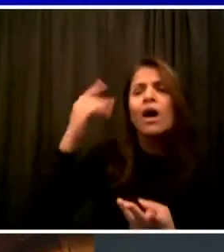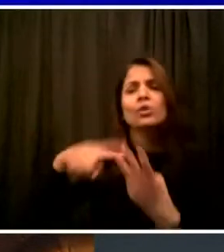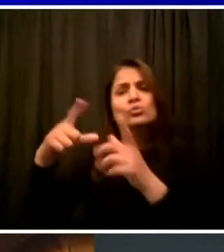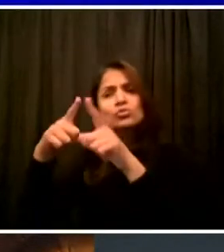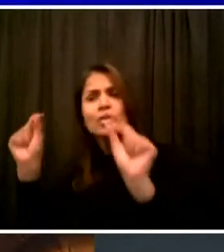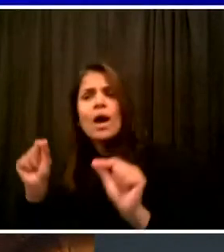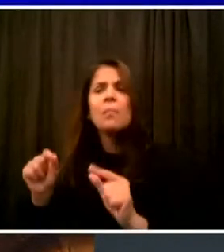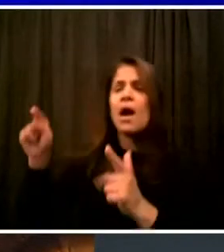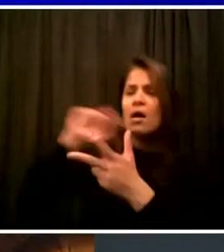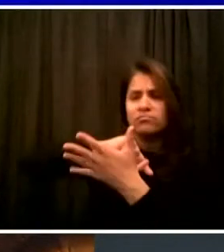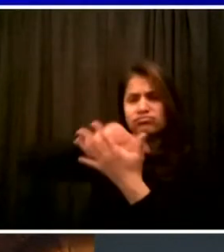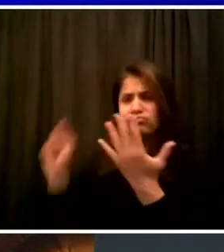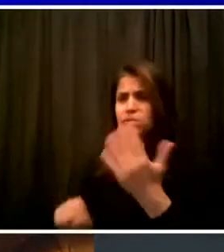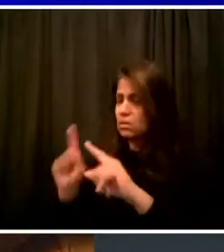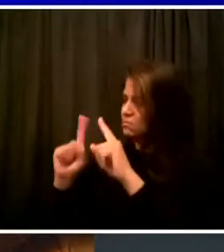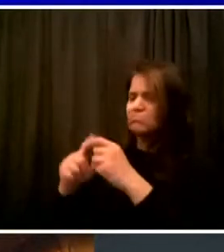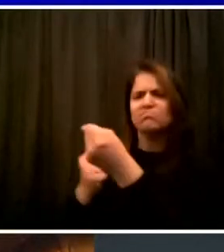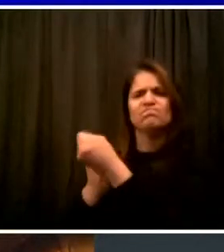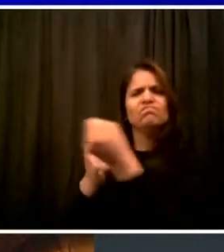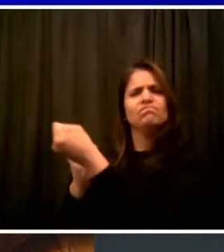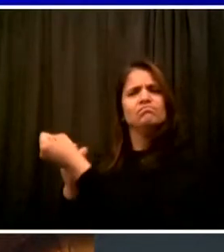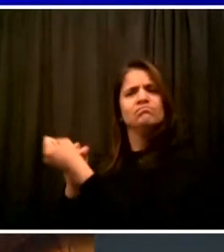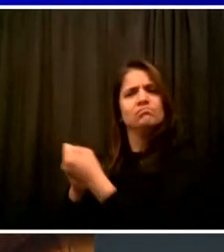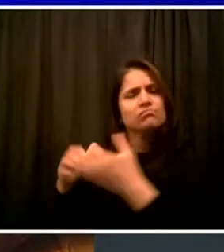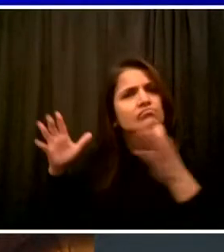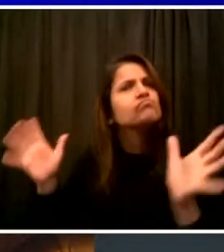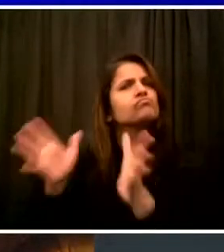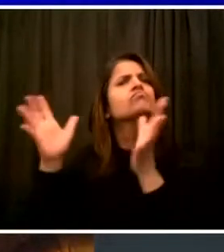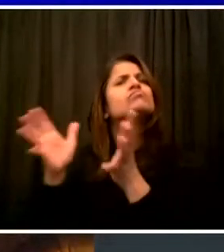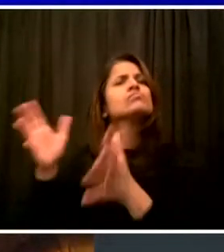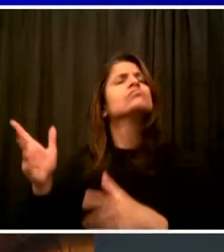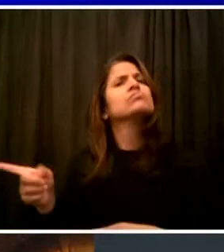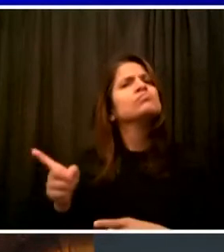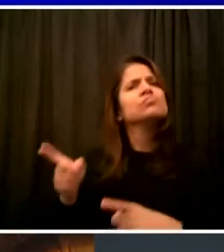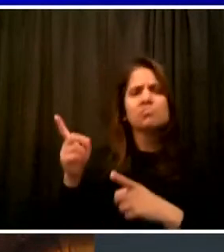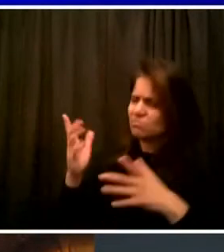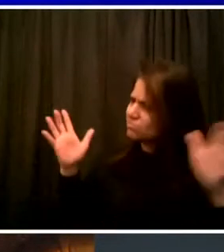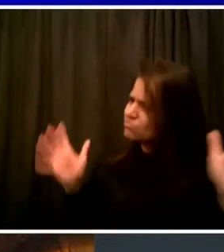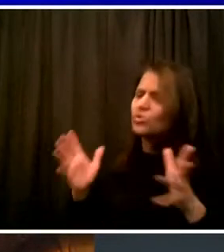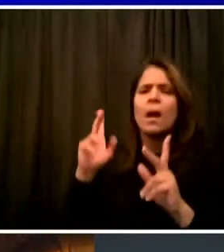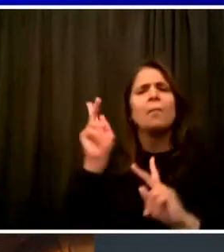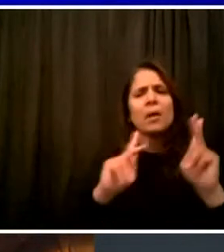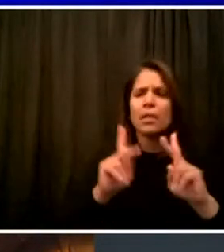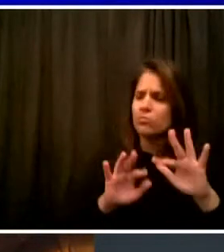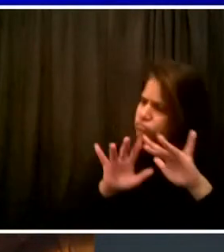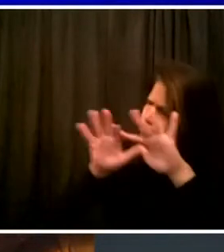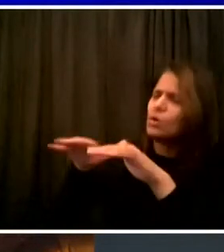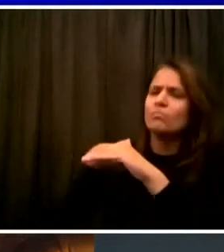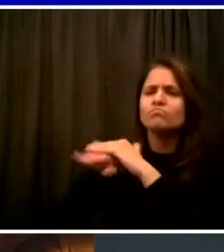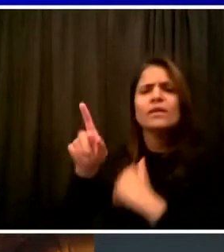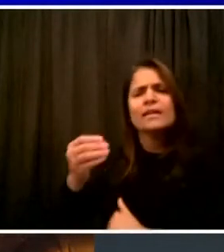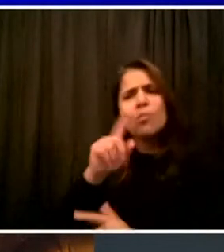patronize them and help them back on their feet, because in many ways they suffered long before everybody else in this crisis.